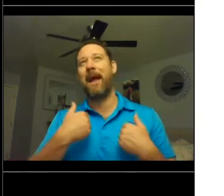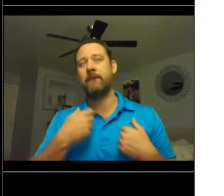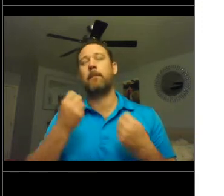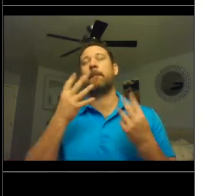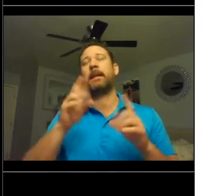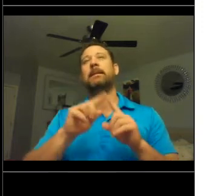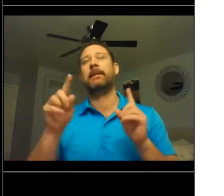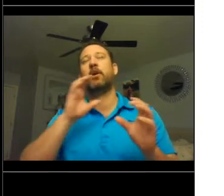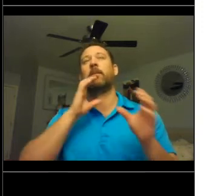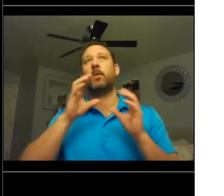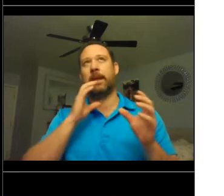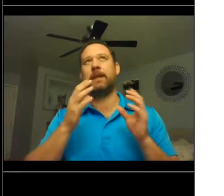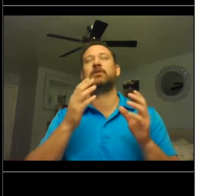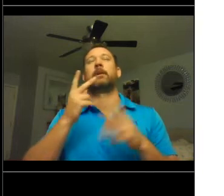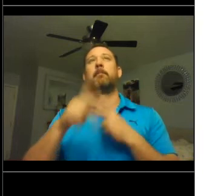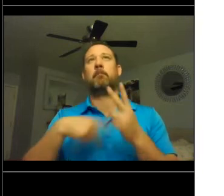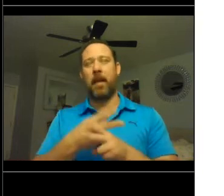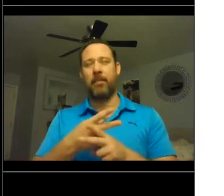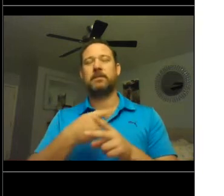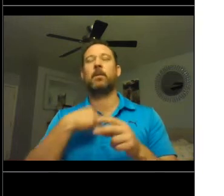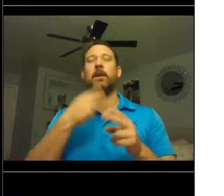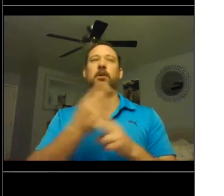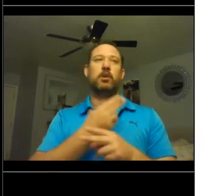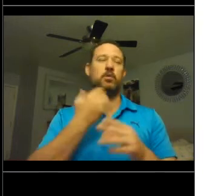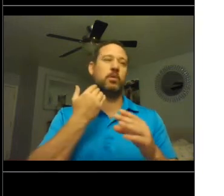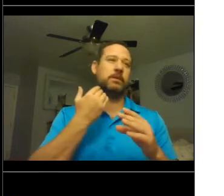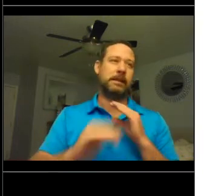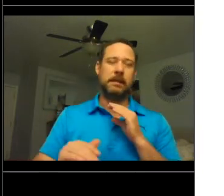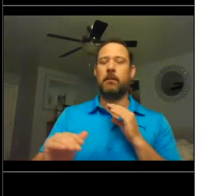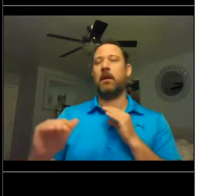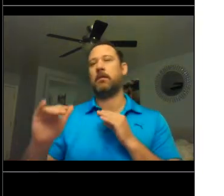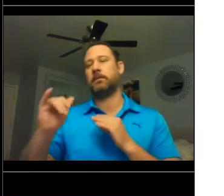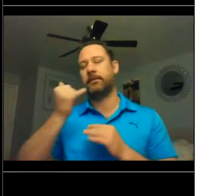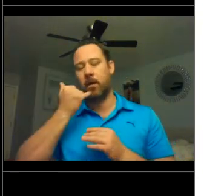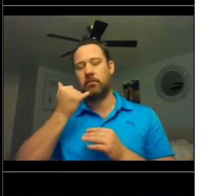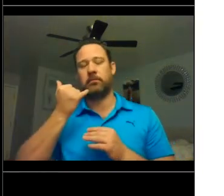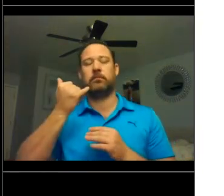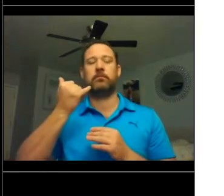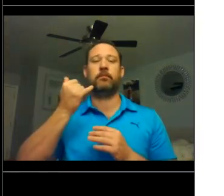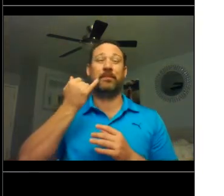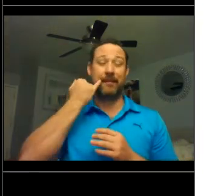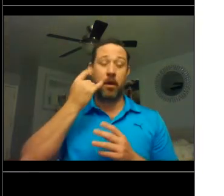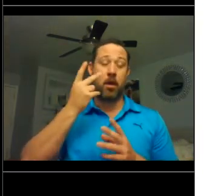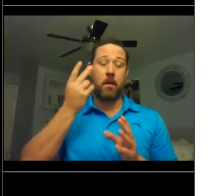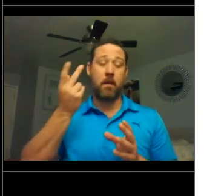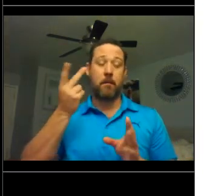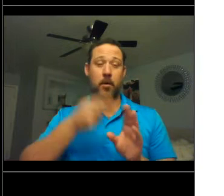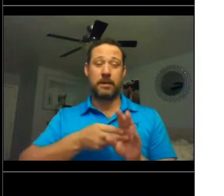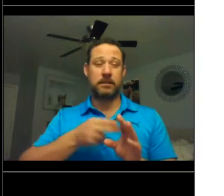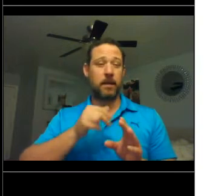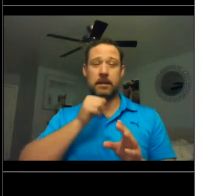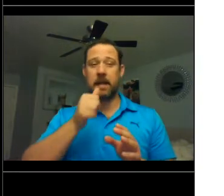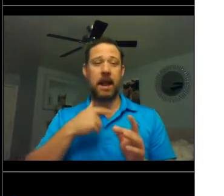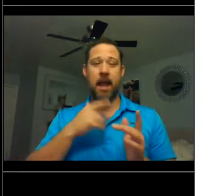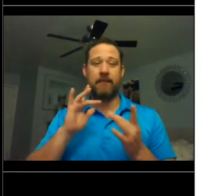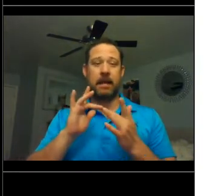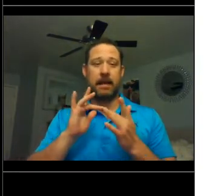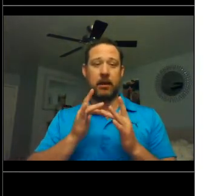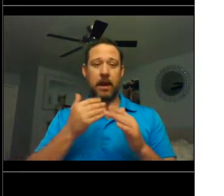So we can utilize email, we can utilize phone. If a participant doesn't have internet